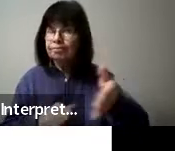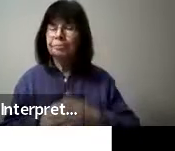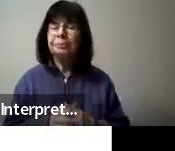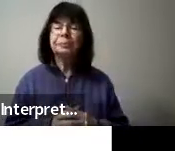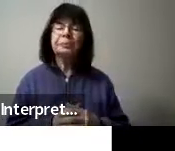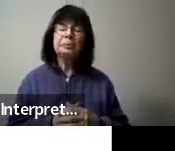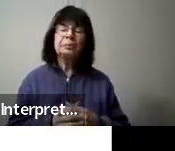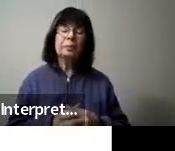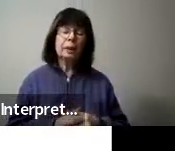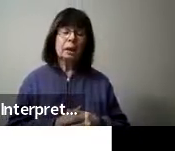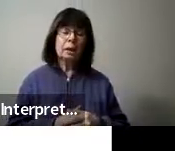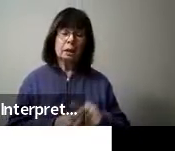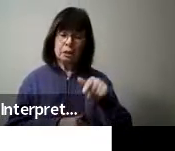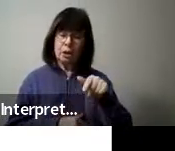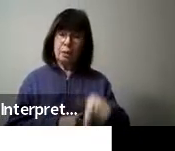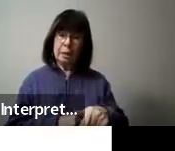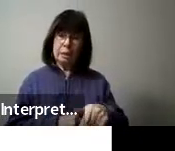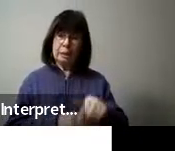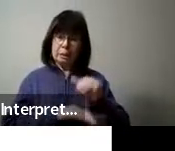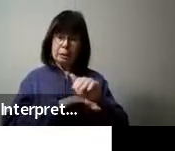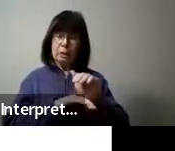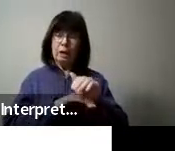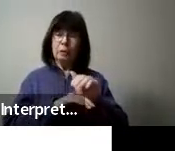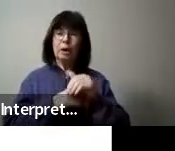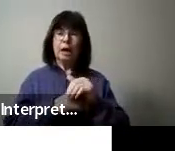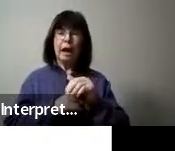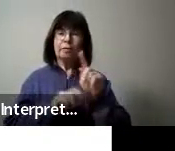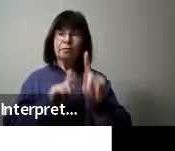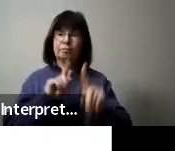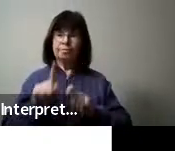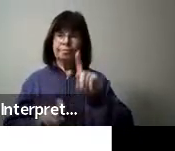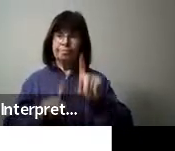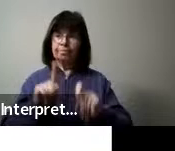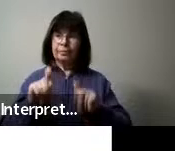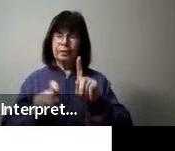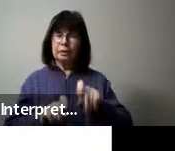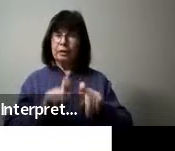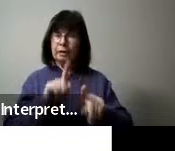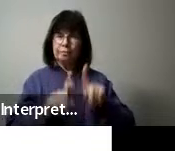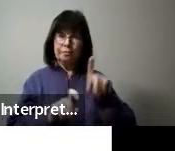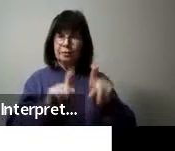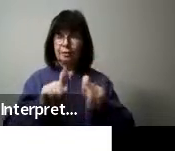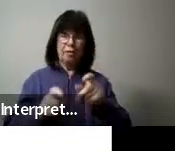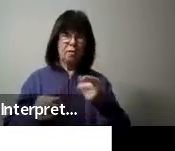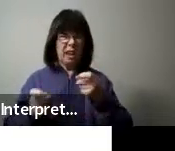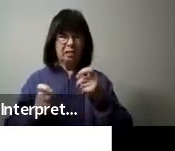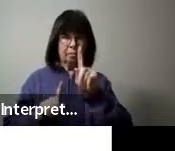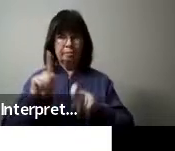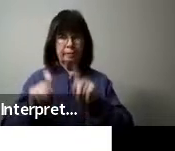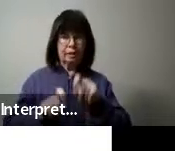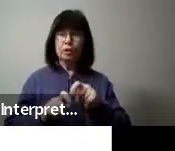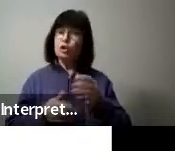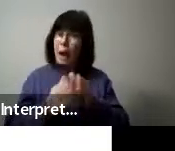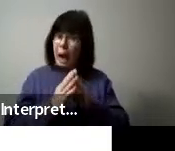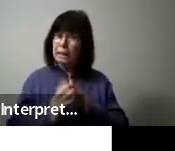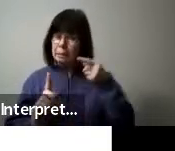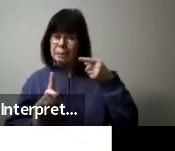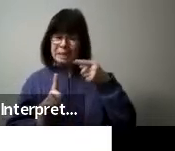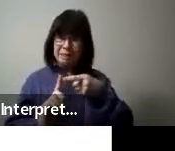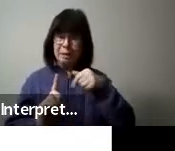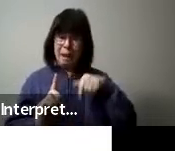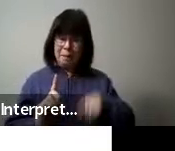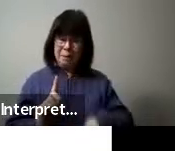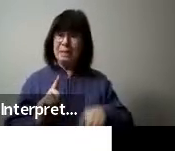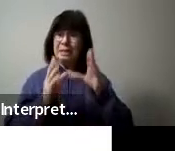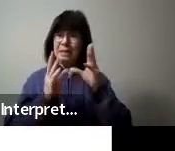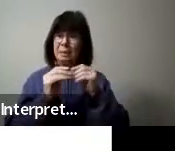have a quick survey to ask you about specifically, you know, this meeting, you know, because if we all choose that we want